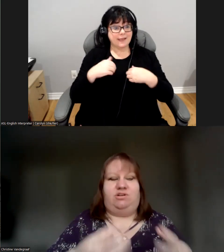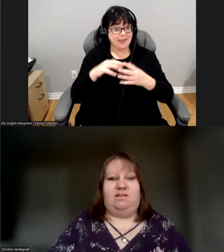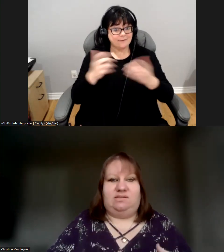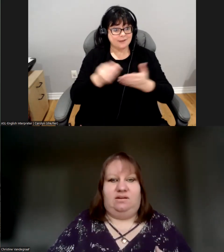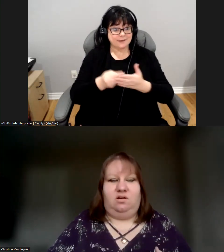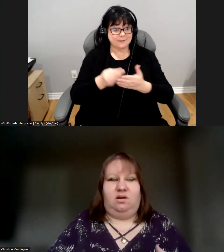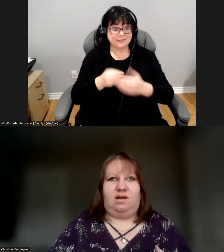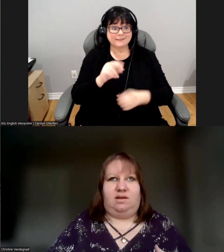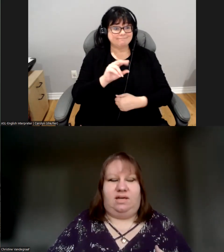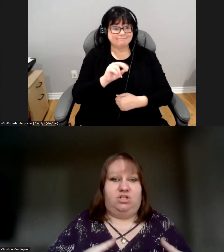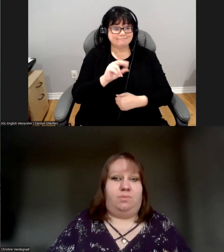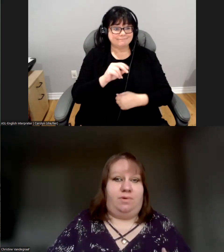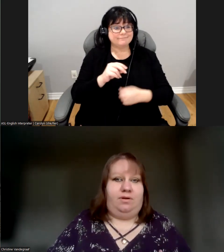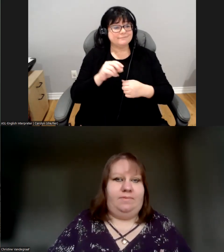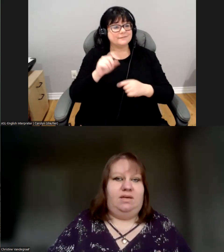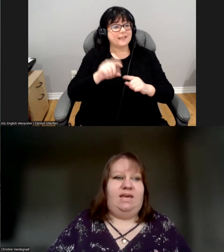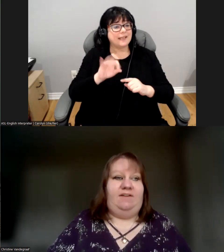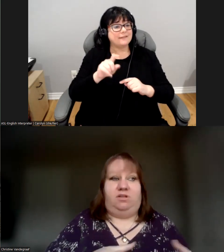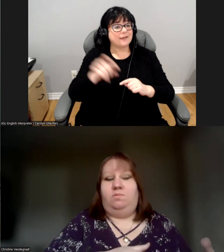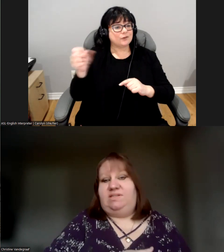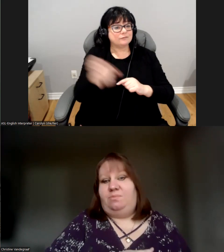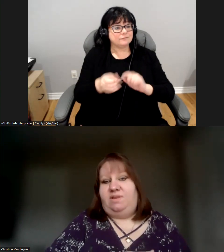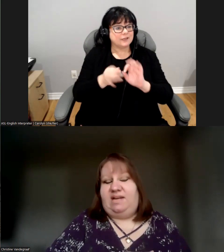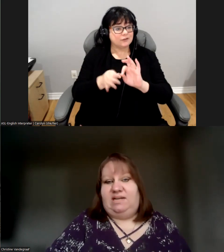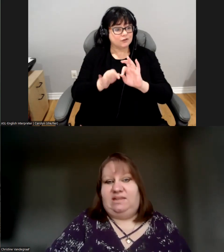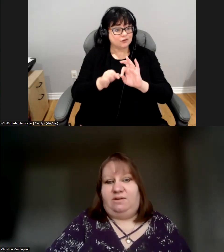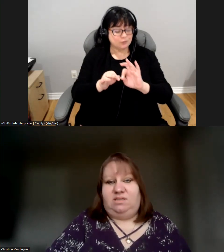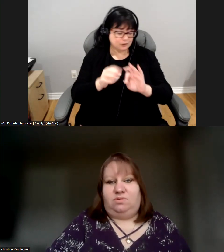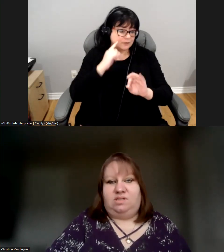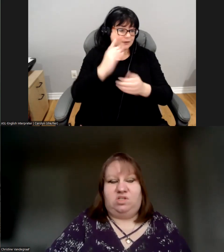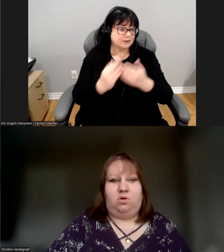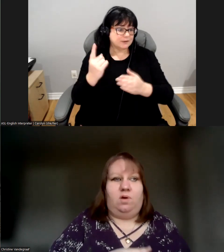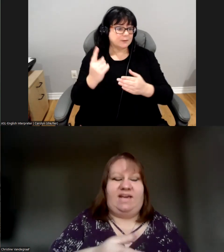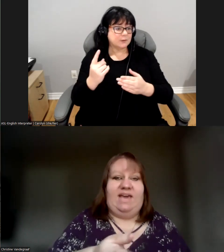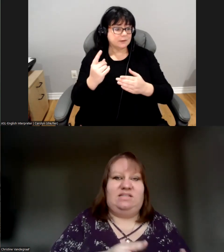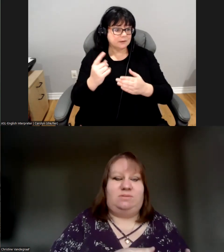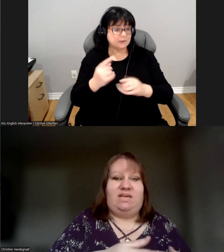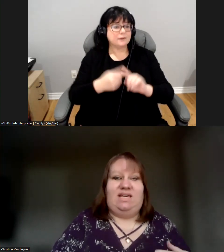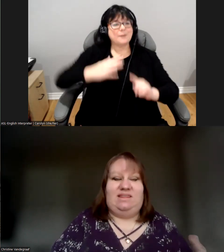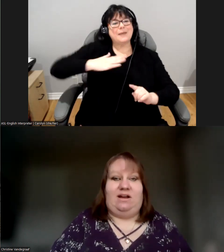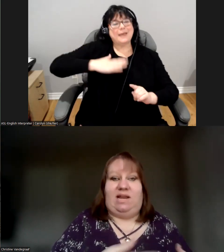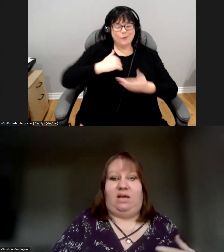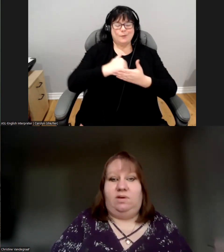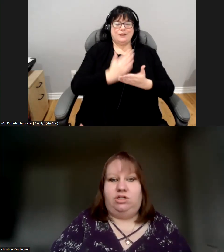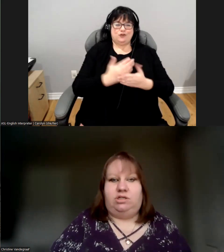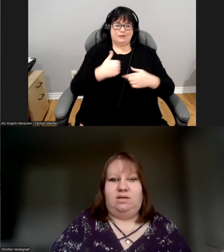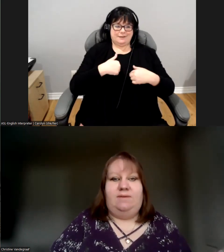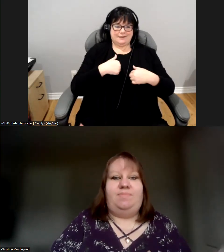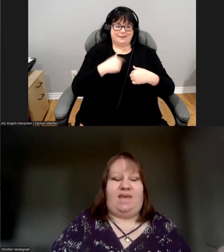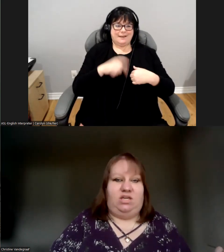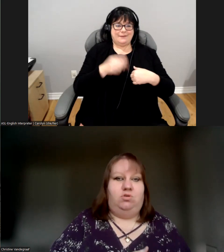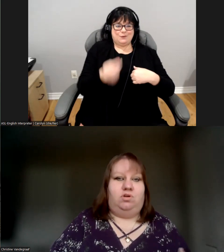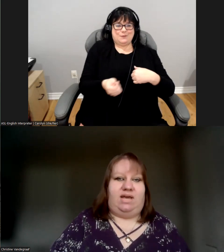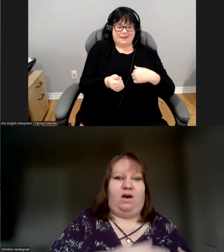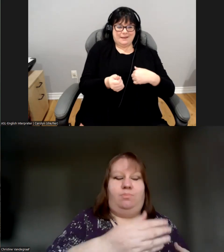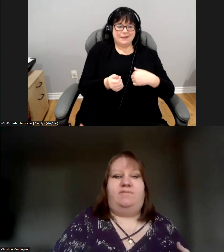in a translator or an interpreter if there was someone that needed that resource. So again, speaking their language